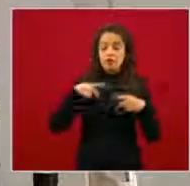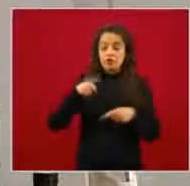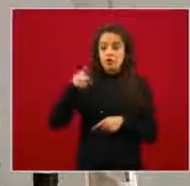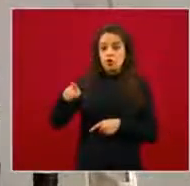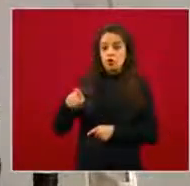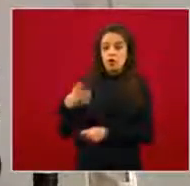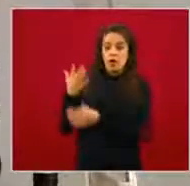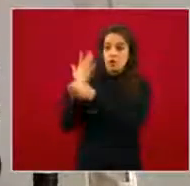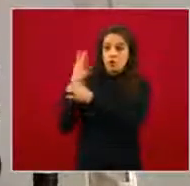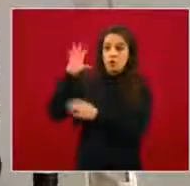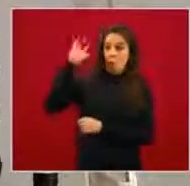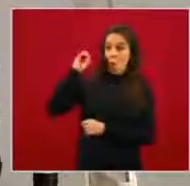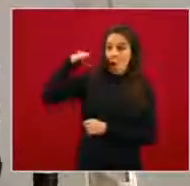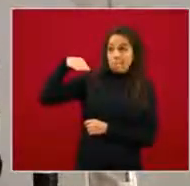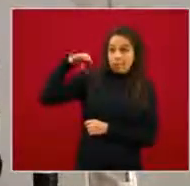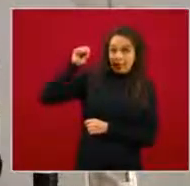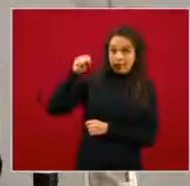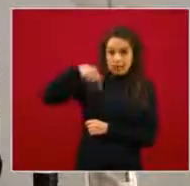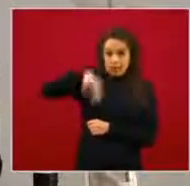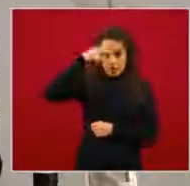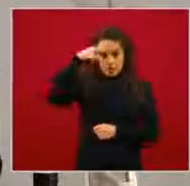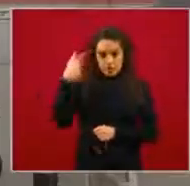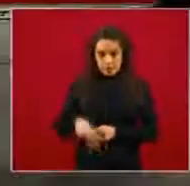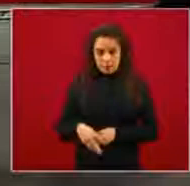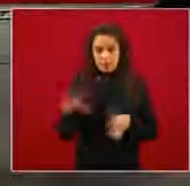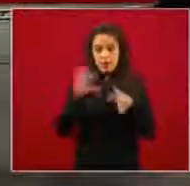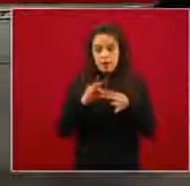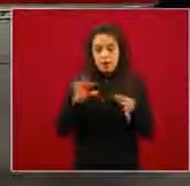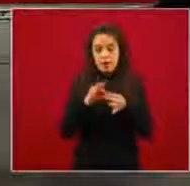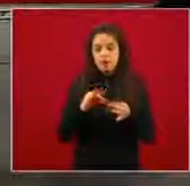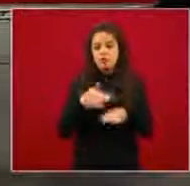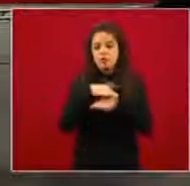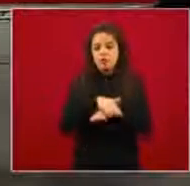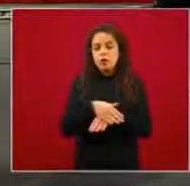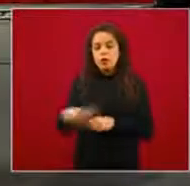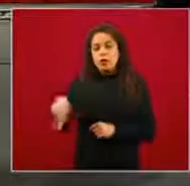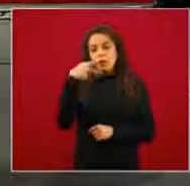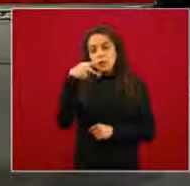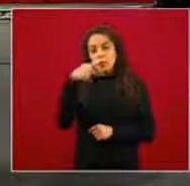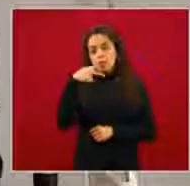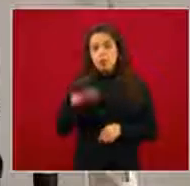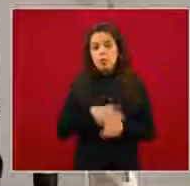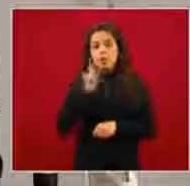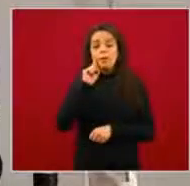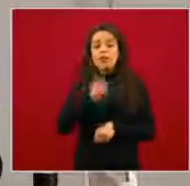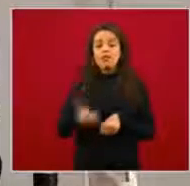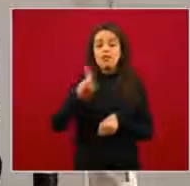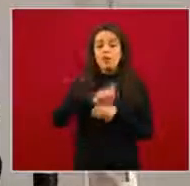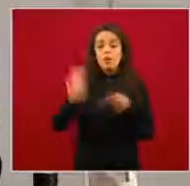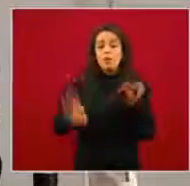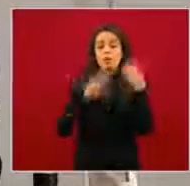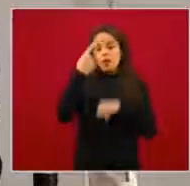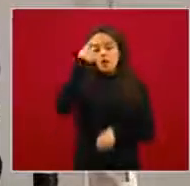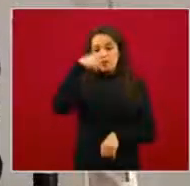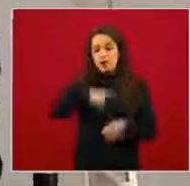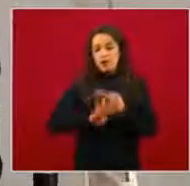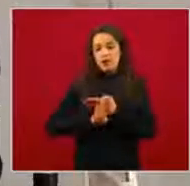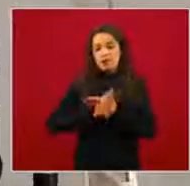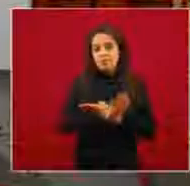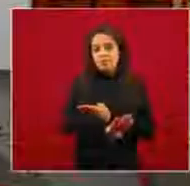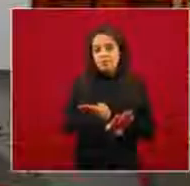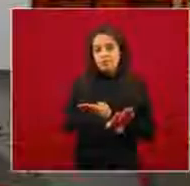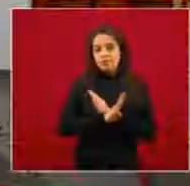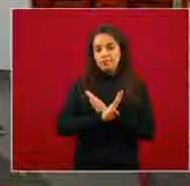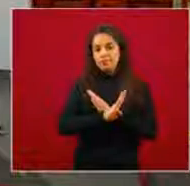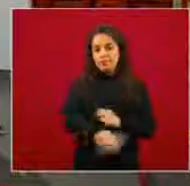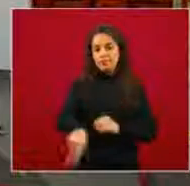of who will come, and we are going to talk about tobacco. Tomorrow is the day against